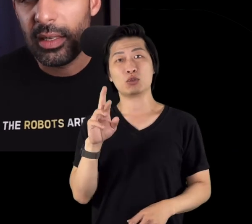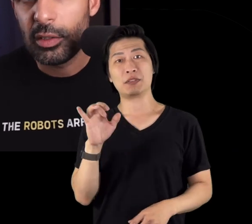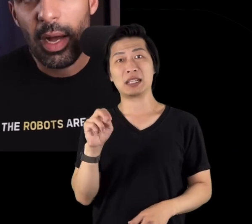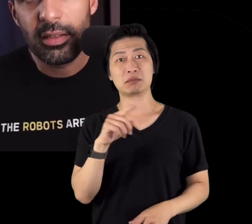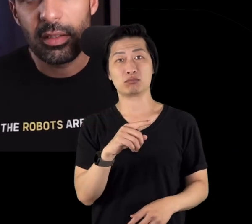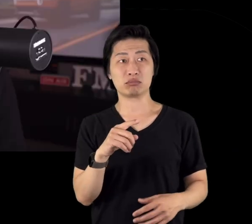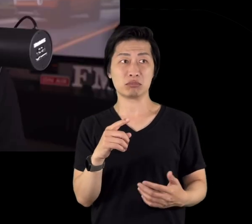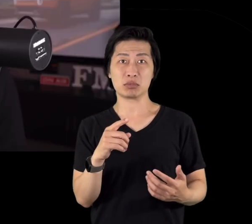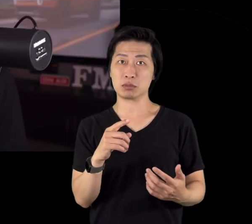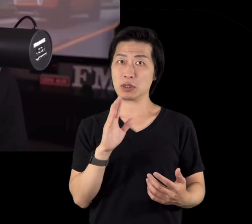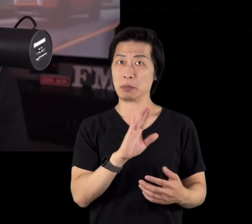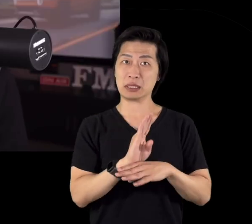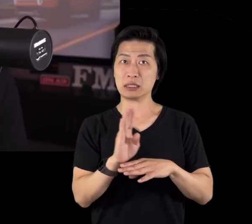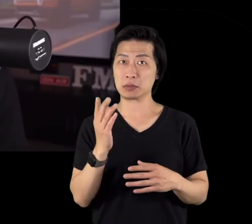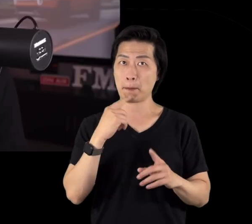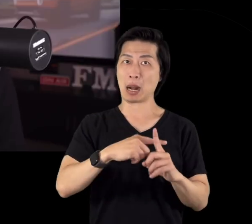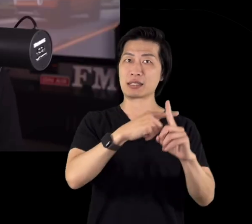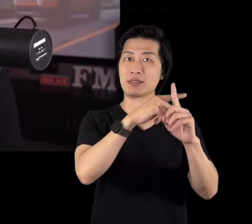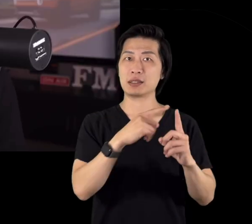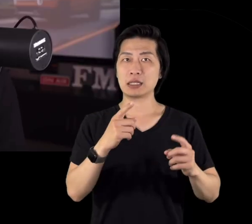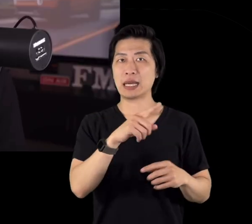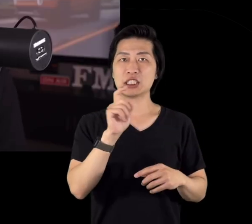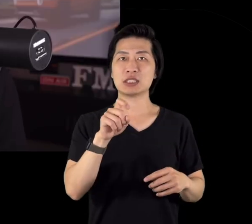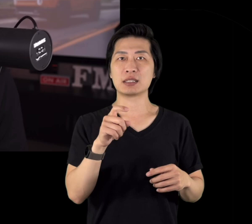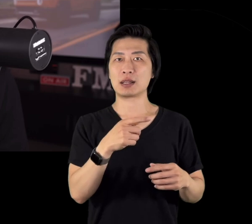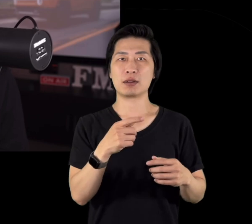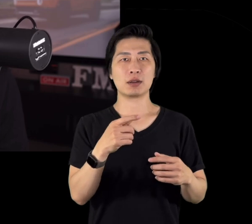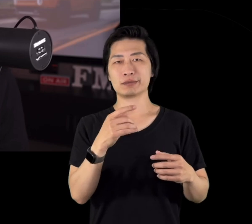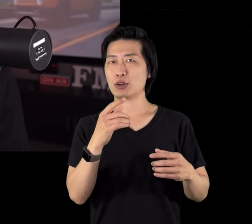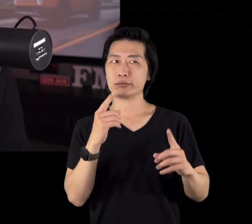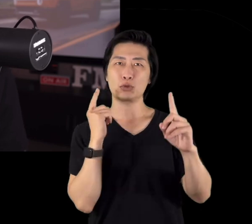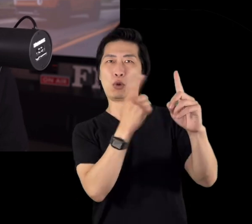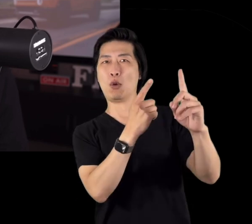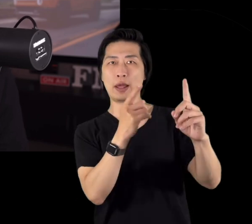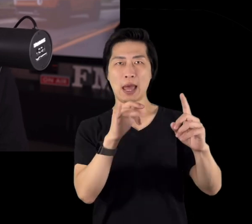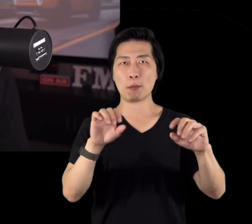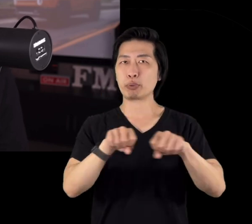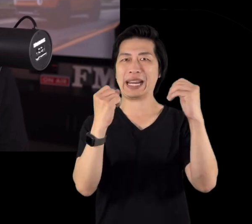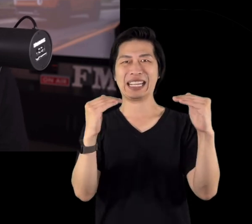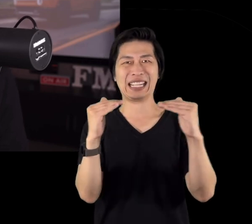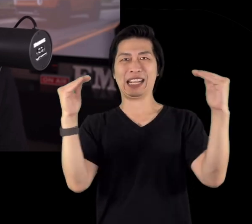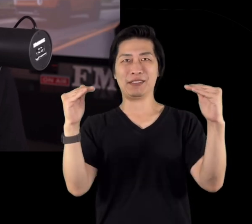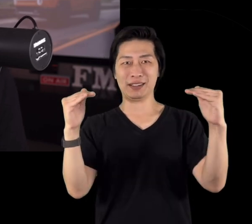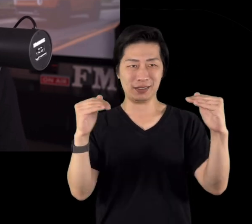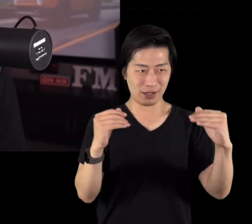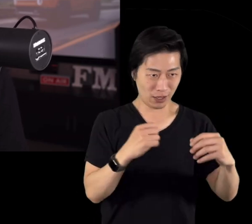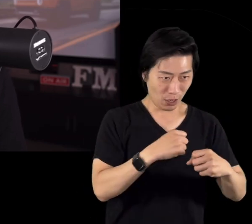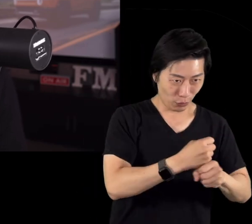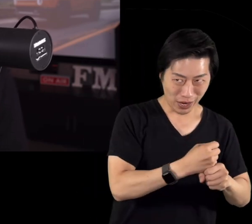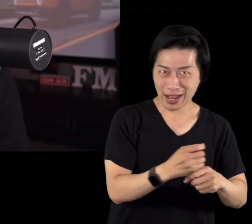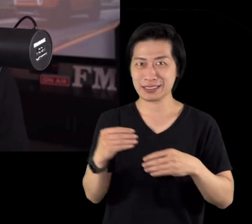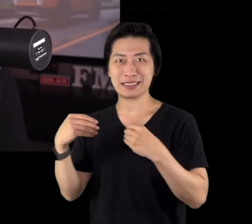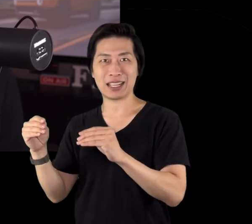trend is positive. It's looking pretty damn good, honestly. They just need to reach this sort of magic number where they can break even on the